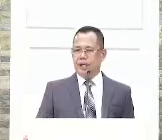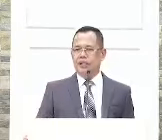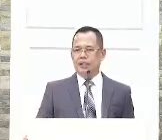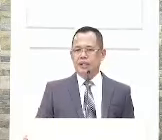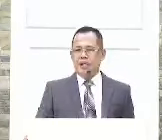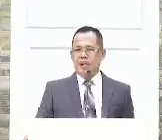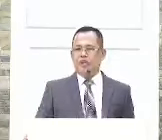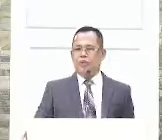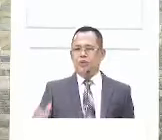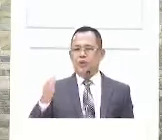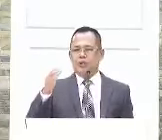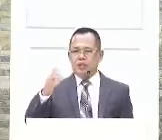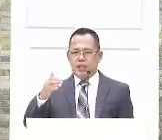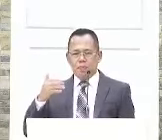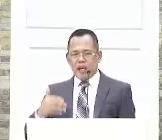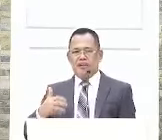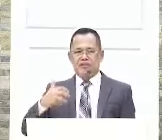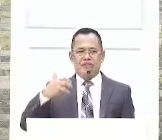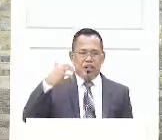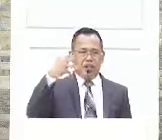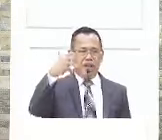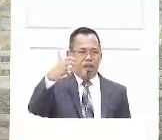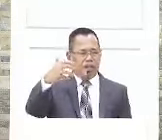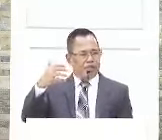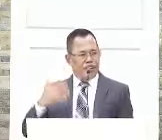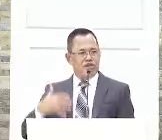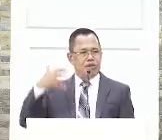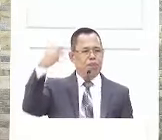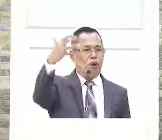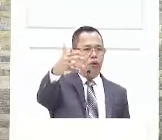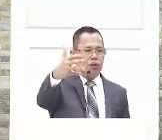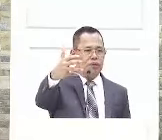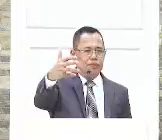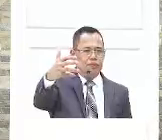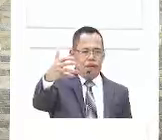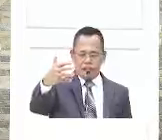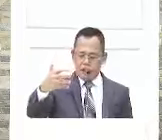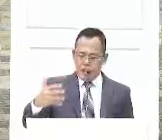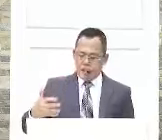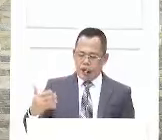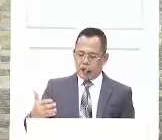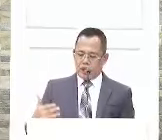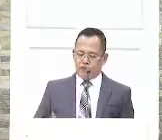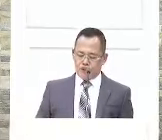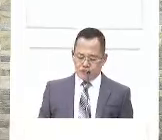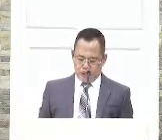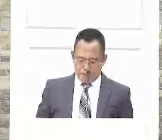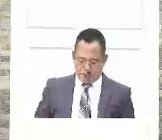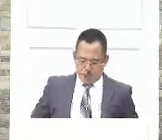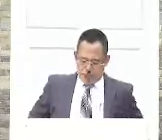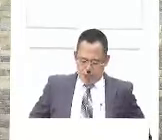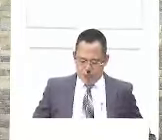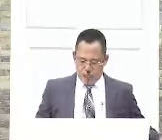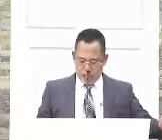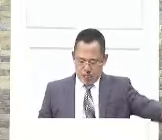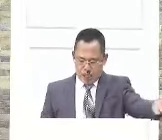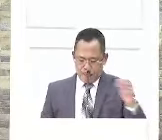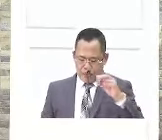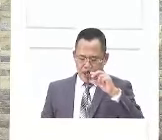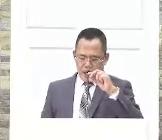Okay Ito po yung depend depends ni Paul okay now look in verse number